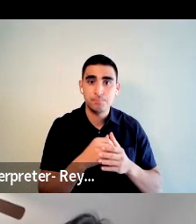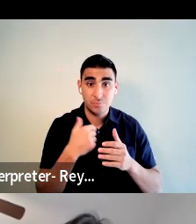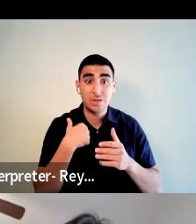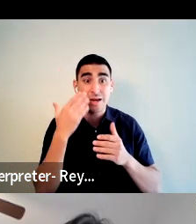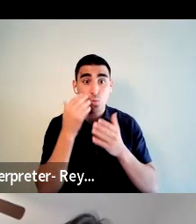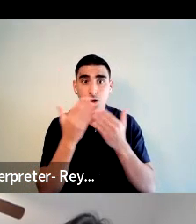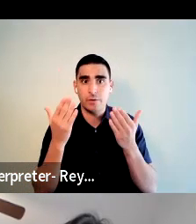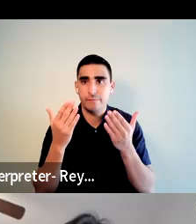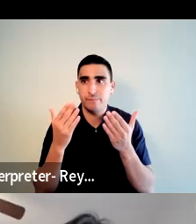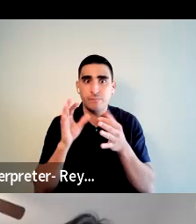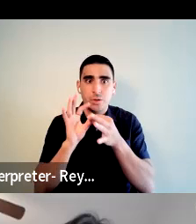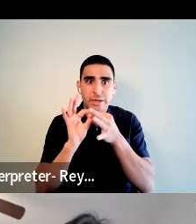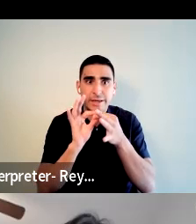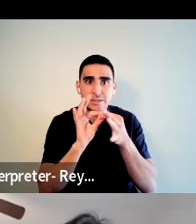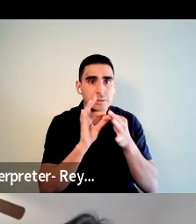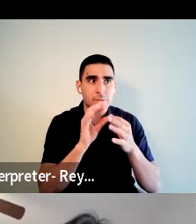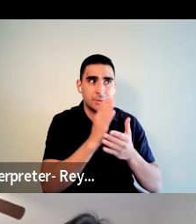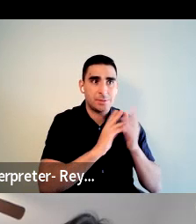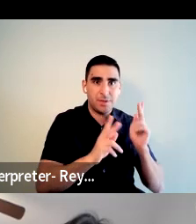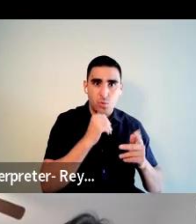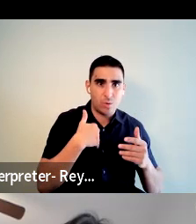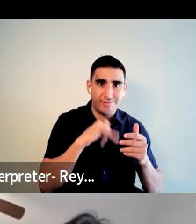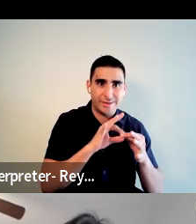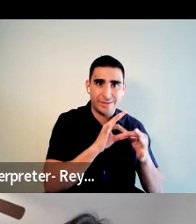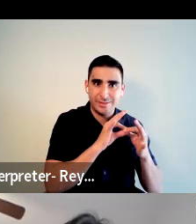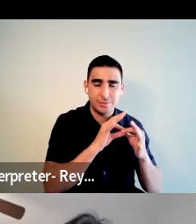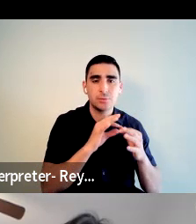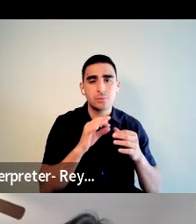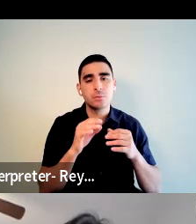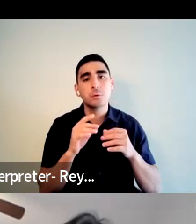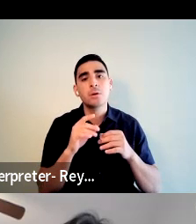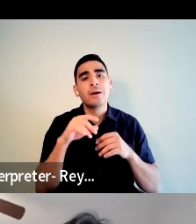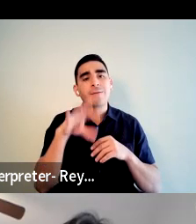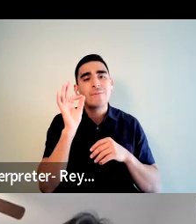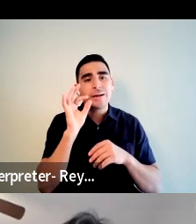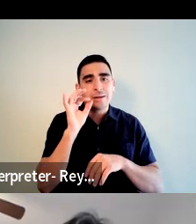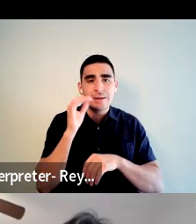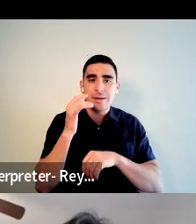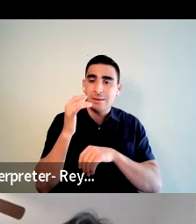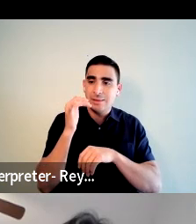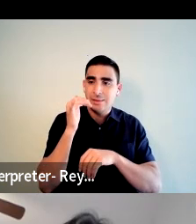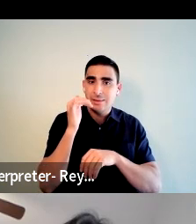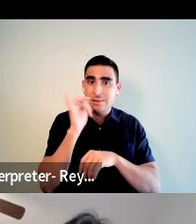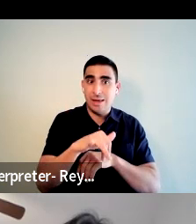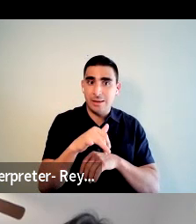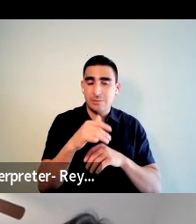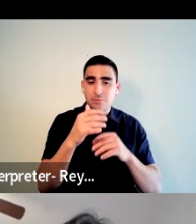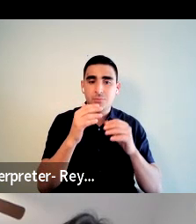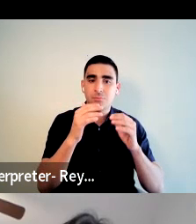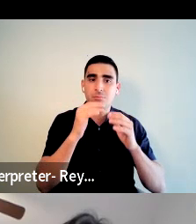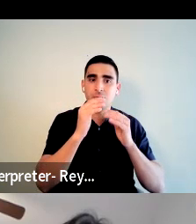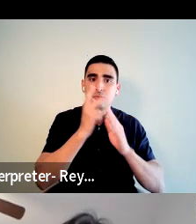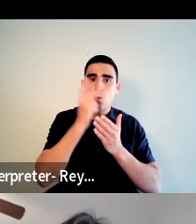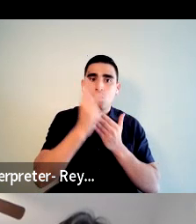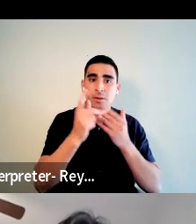don't know what's there. So funding the ability for the program to be a success is, yes, doing